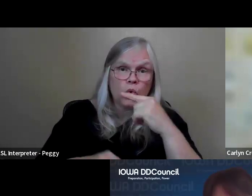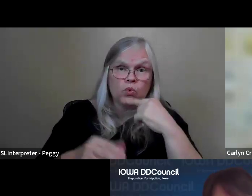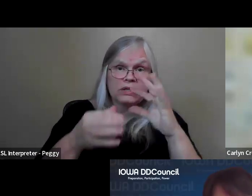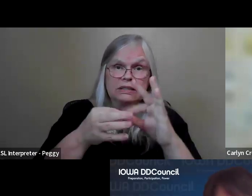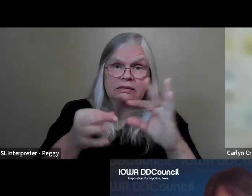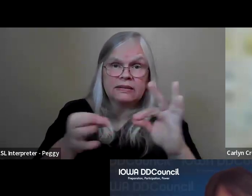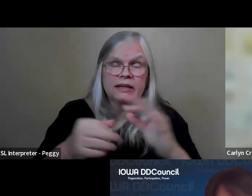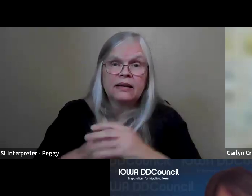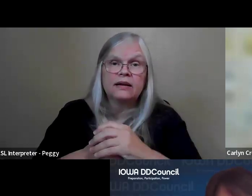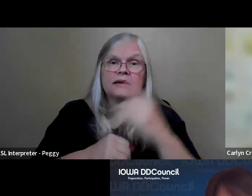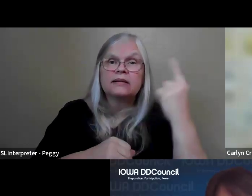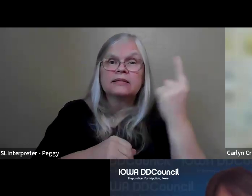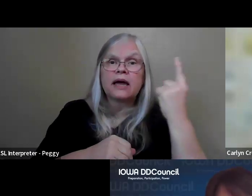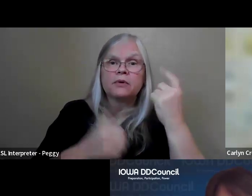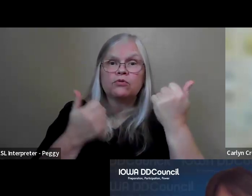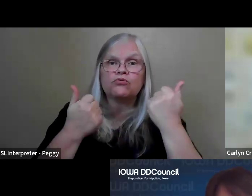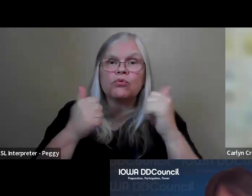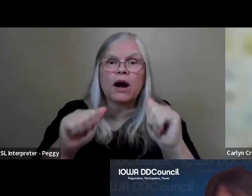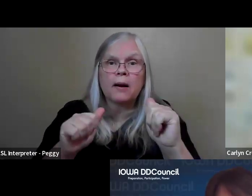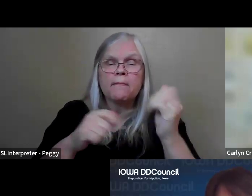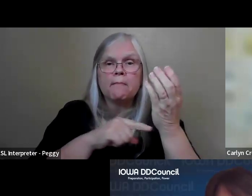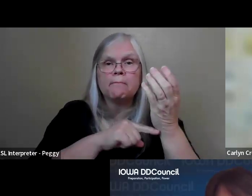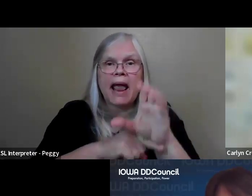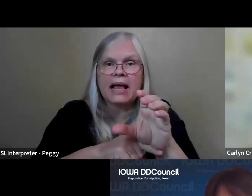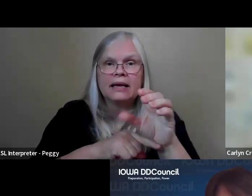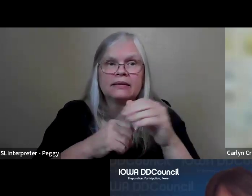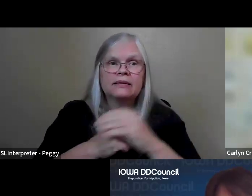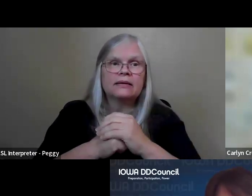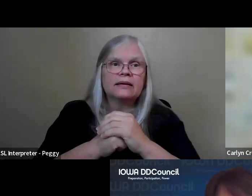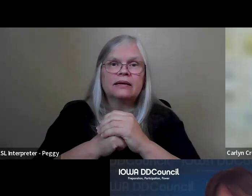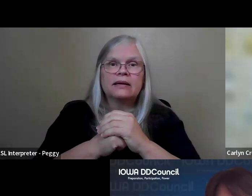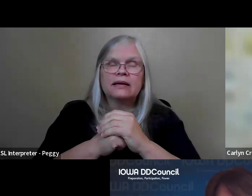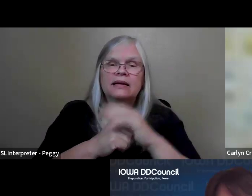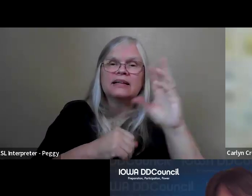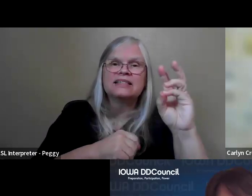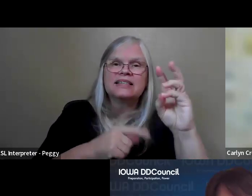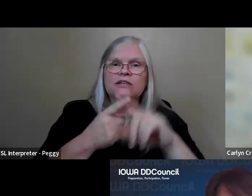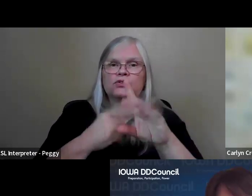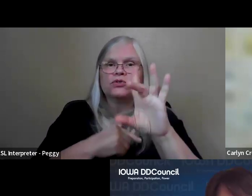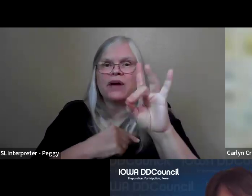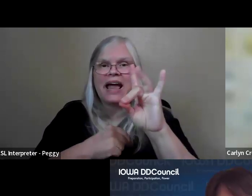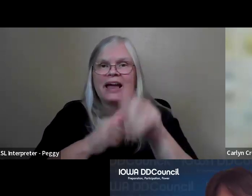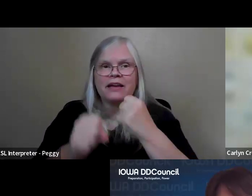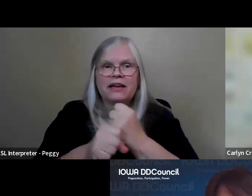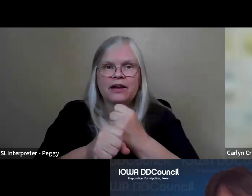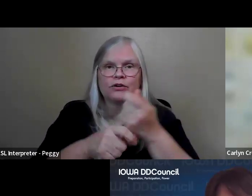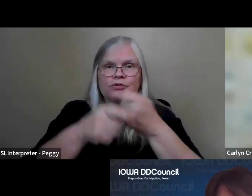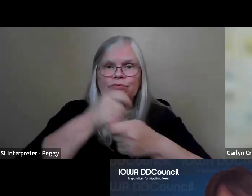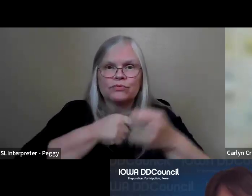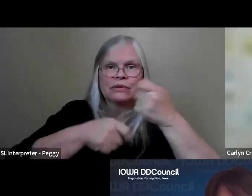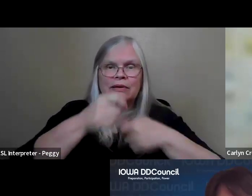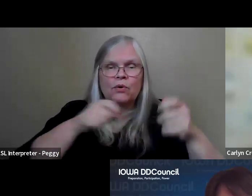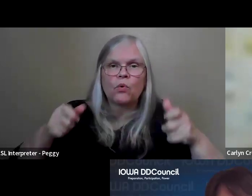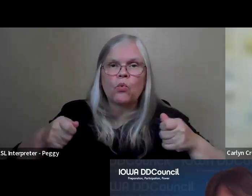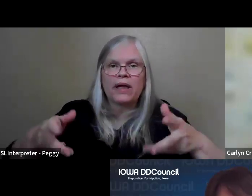but somebody is trying to make that to be 6 to 8 years.